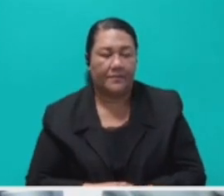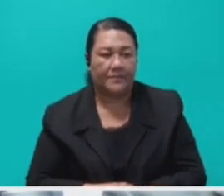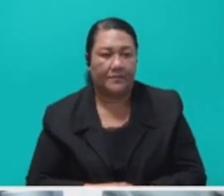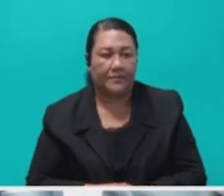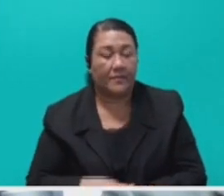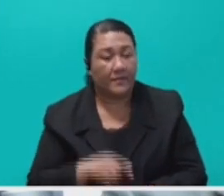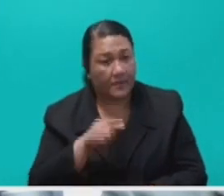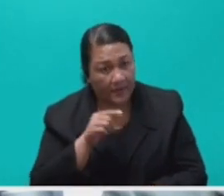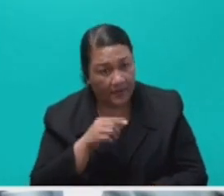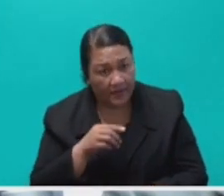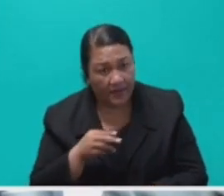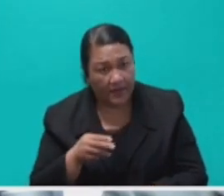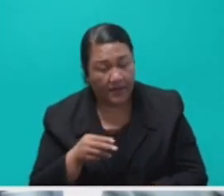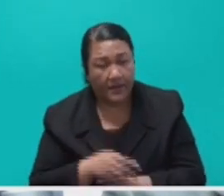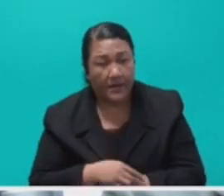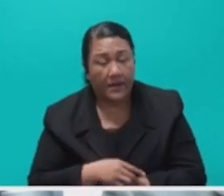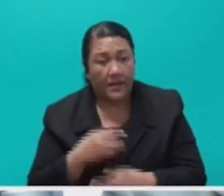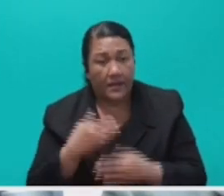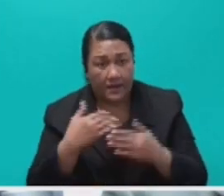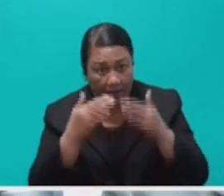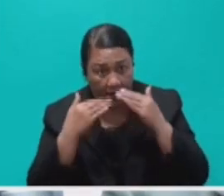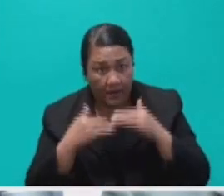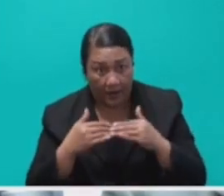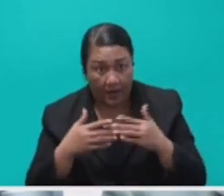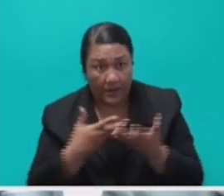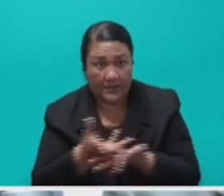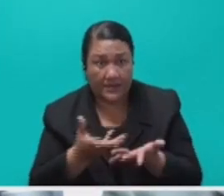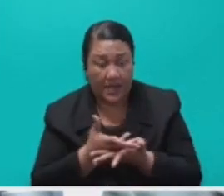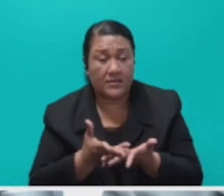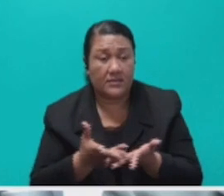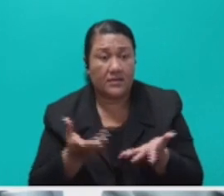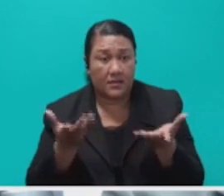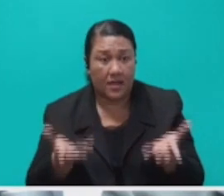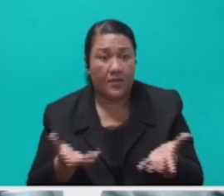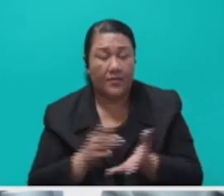And then, whatever I've discussed now